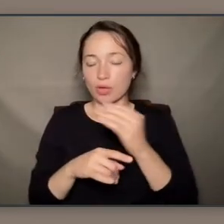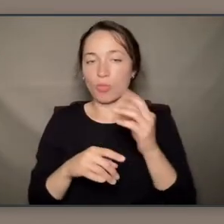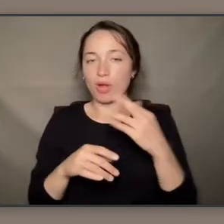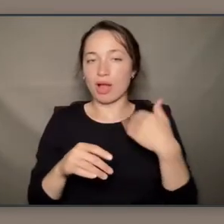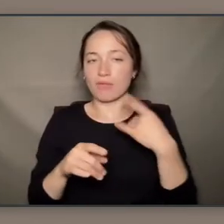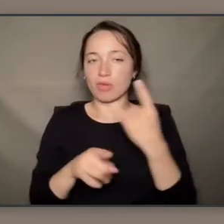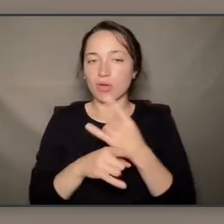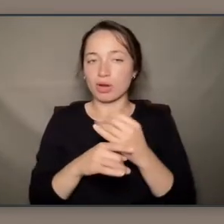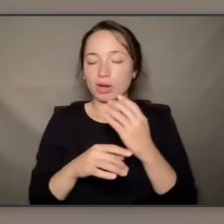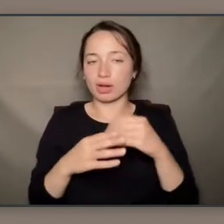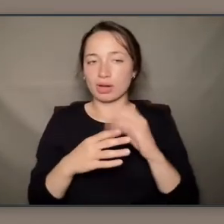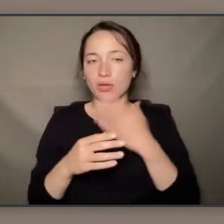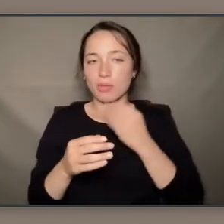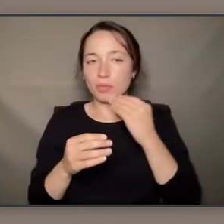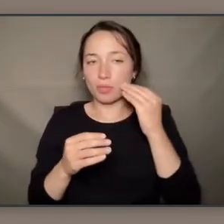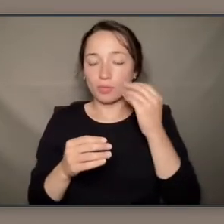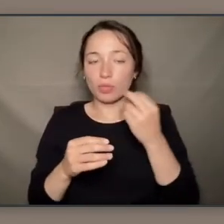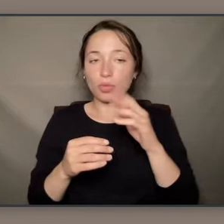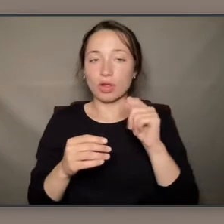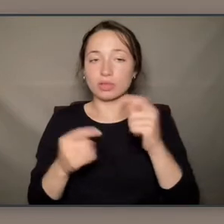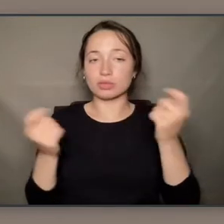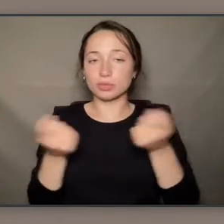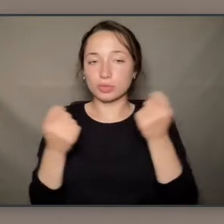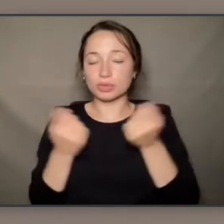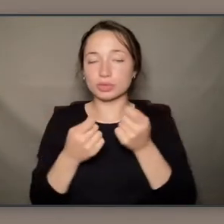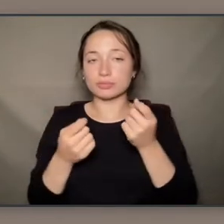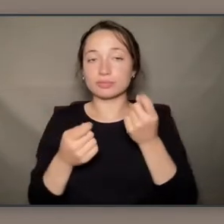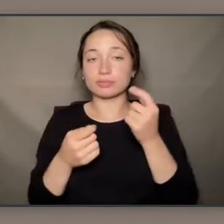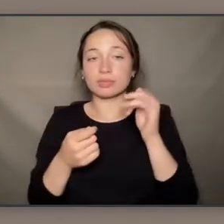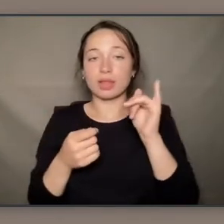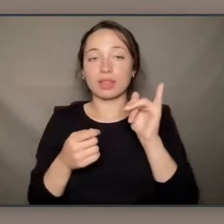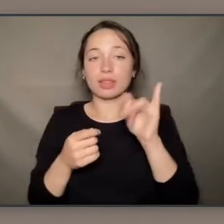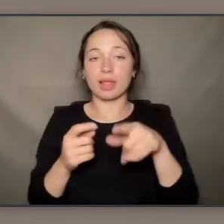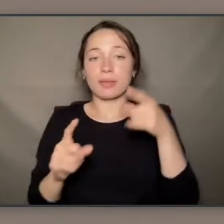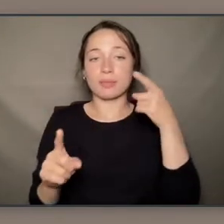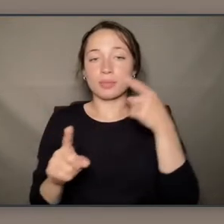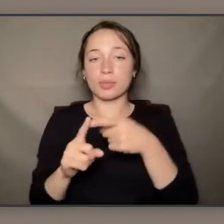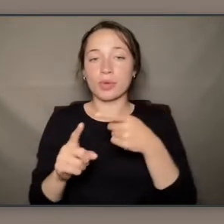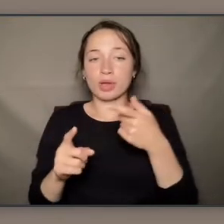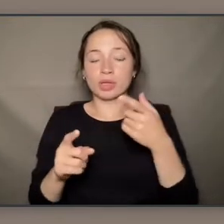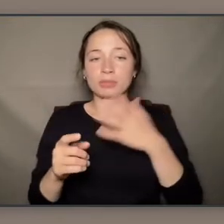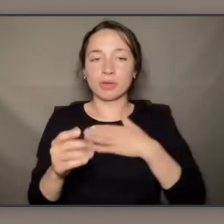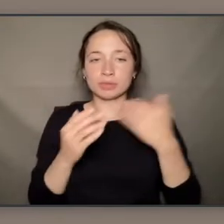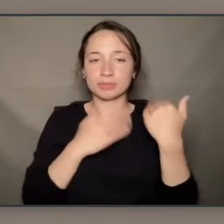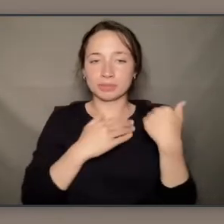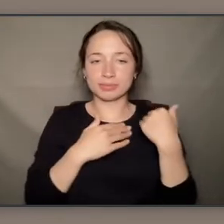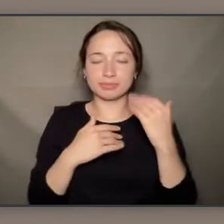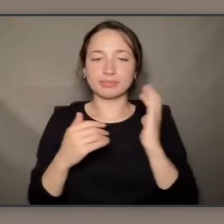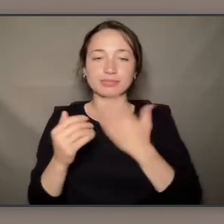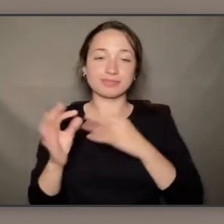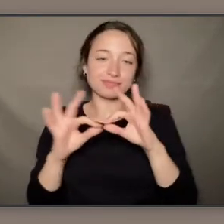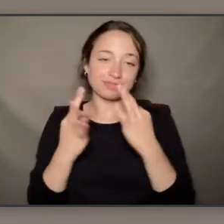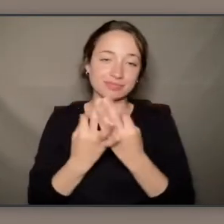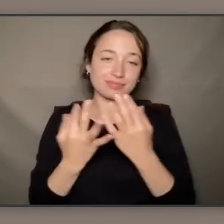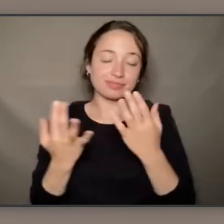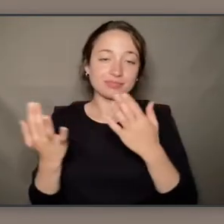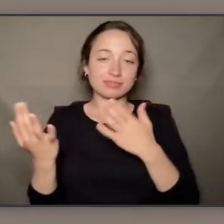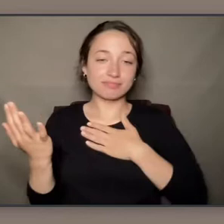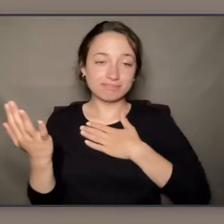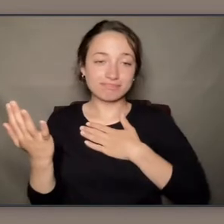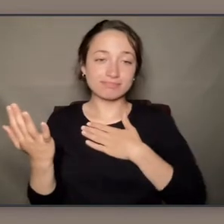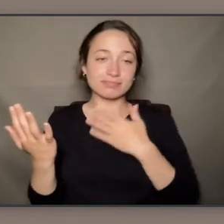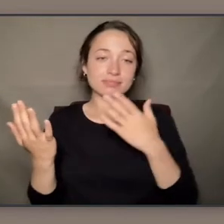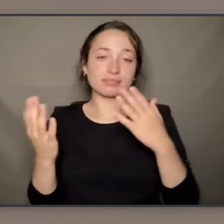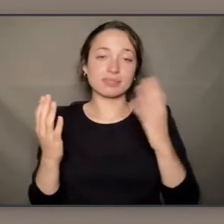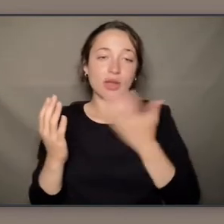in our home or at our ceremonies. So I think at that point, it's my responsibility, my family and I,